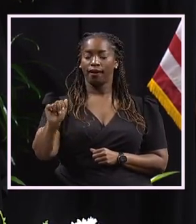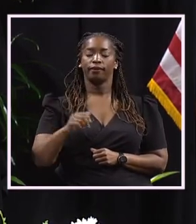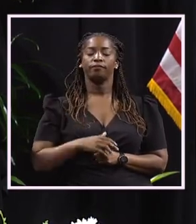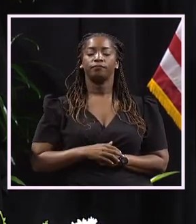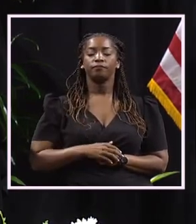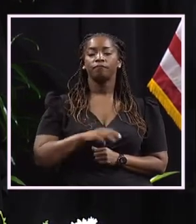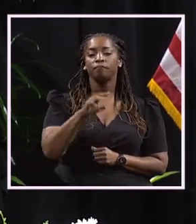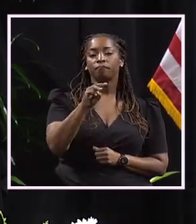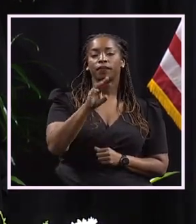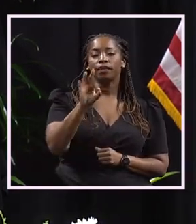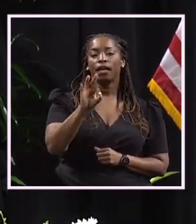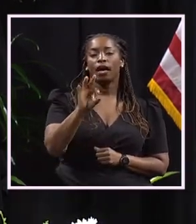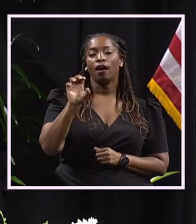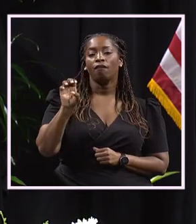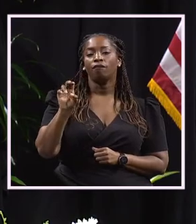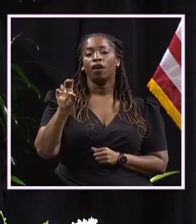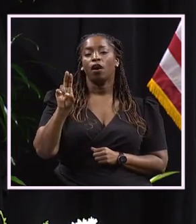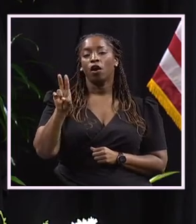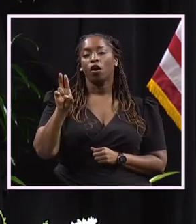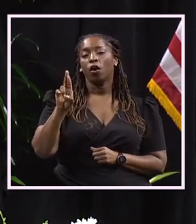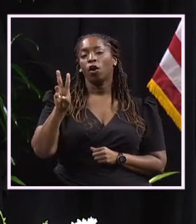Michaela F. Irwin.